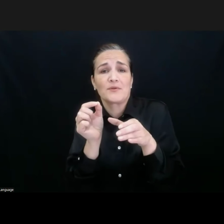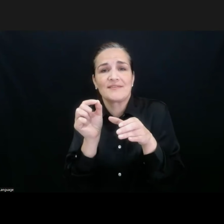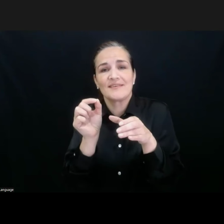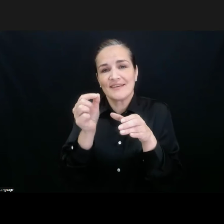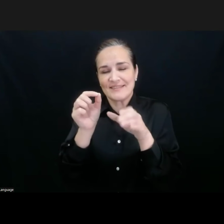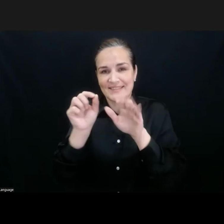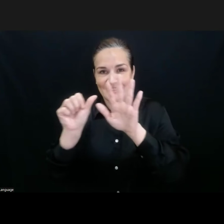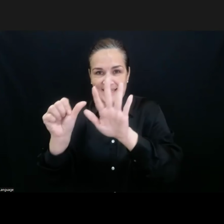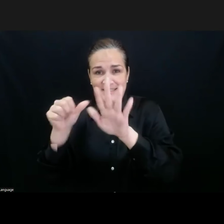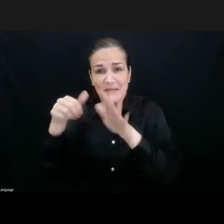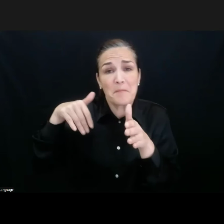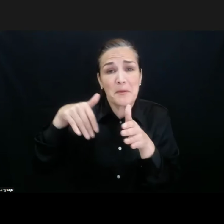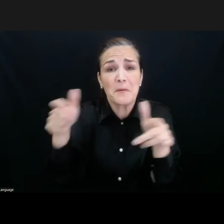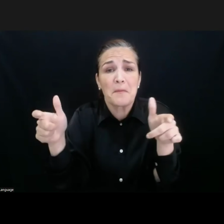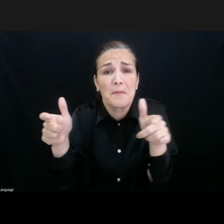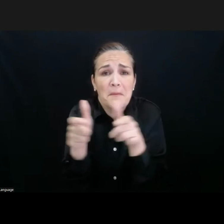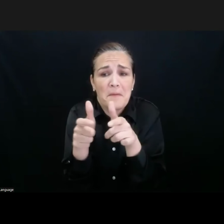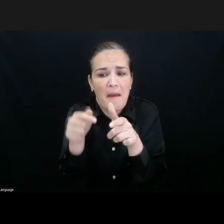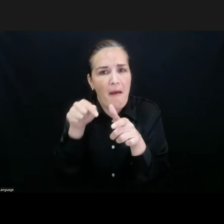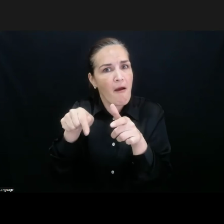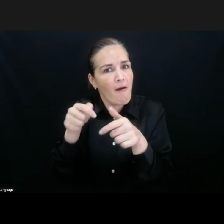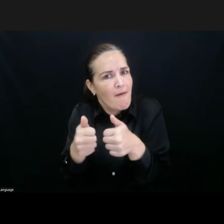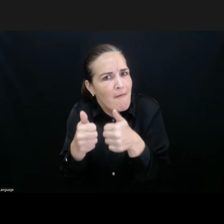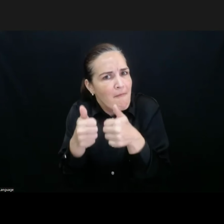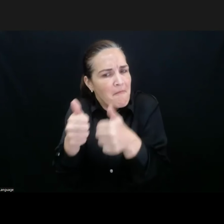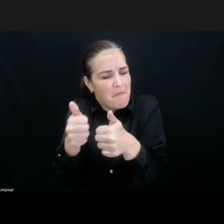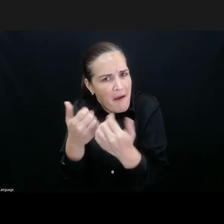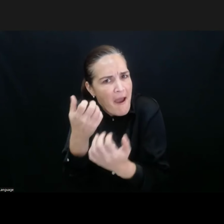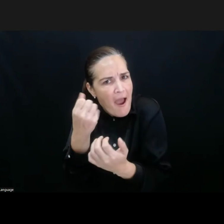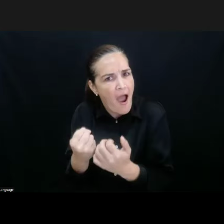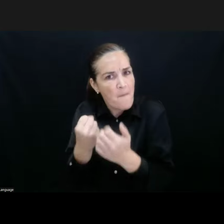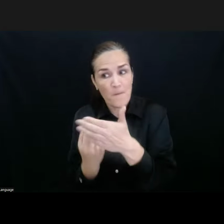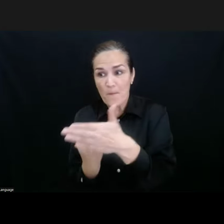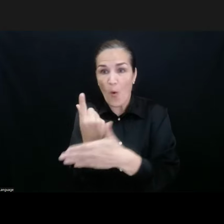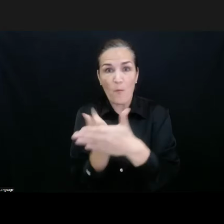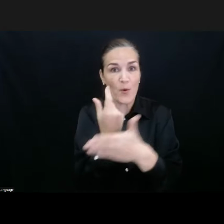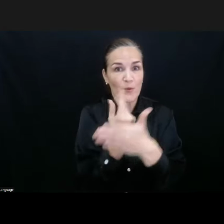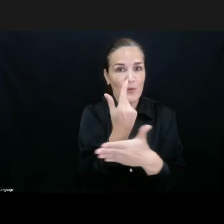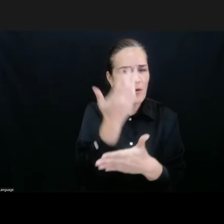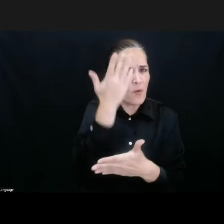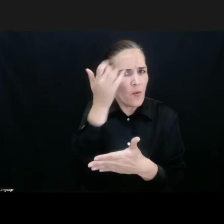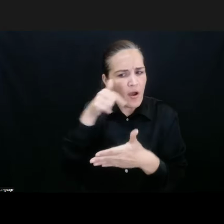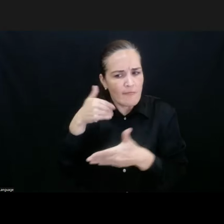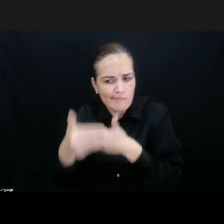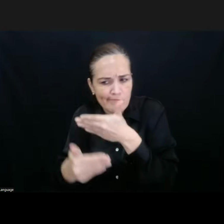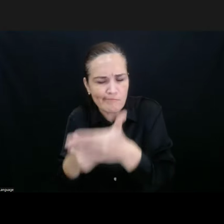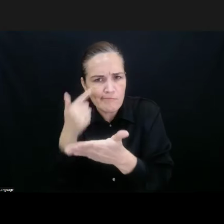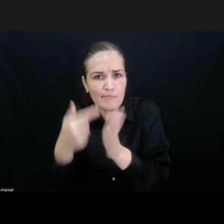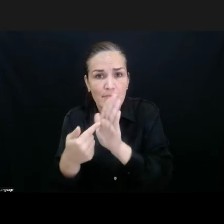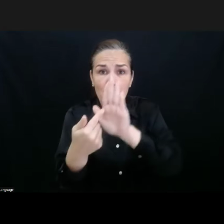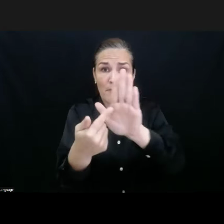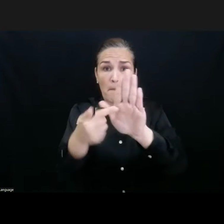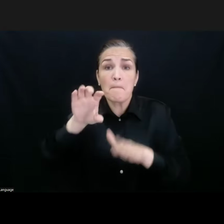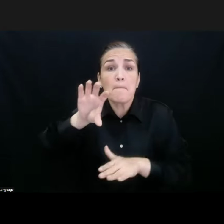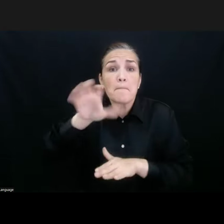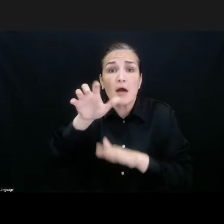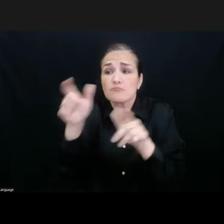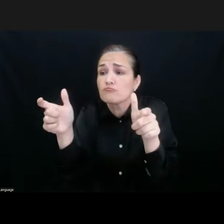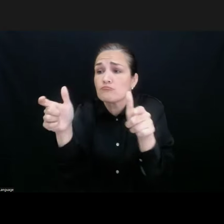that through this experience, we are also demonstrating that a small country such as Montenegro can be actually